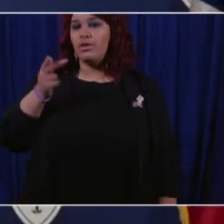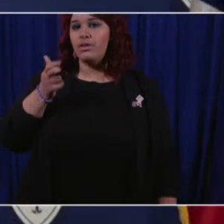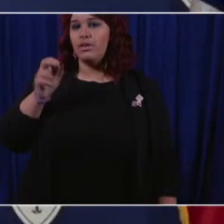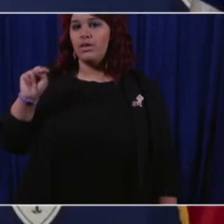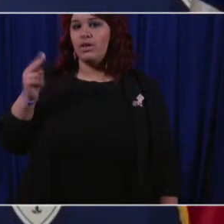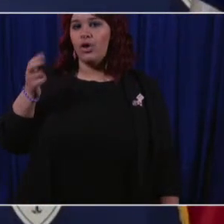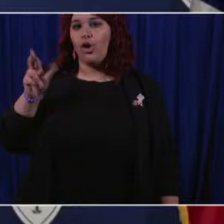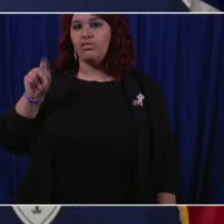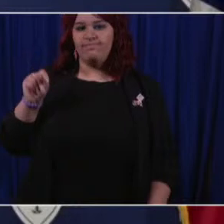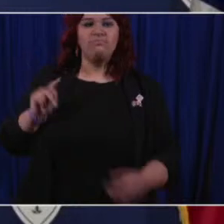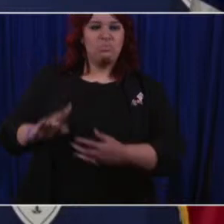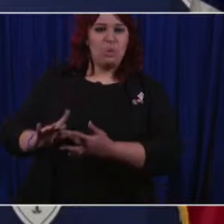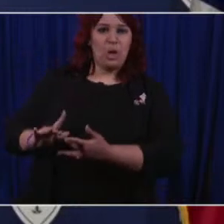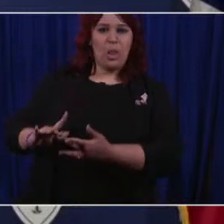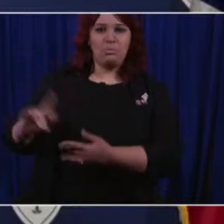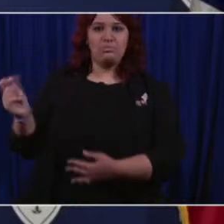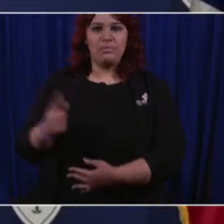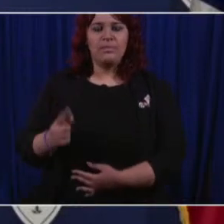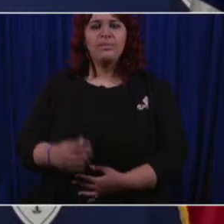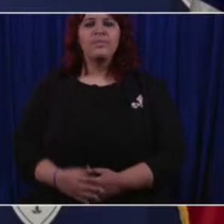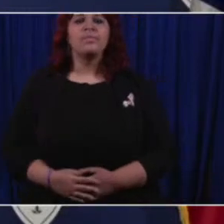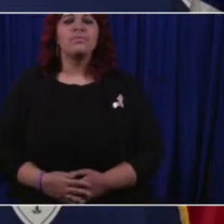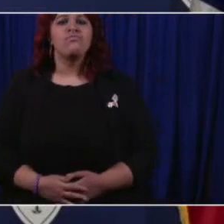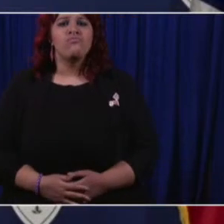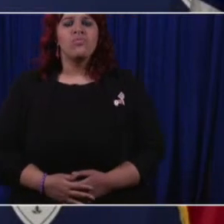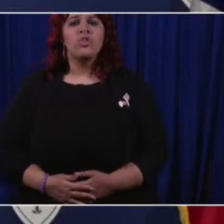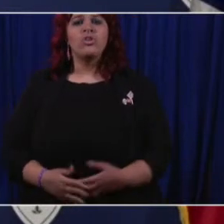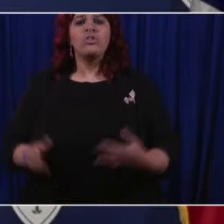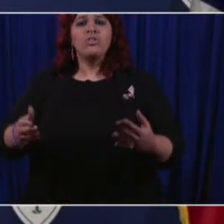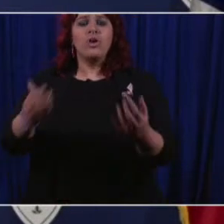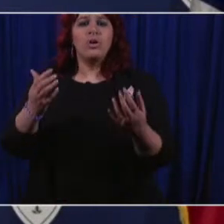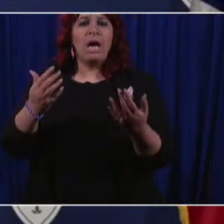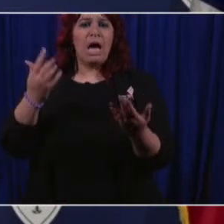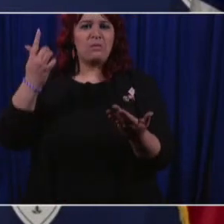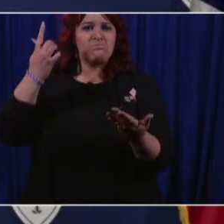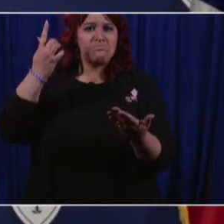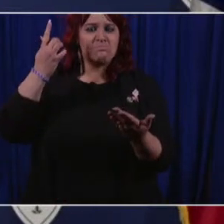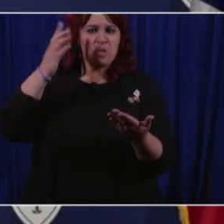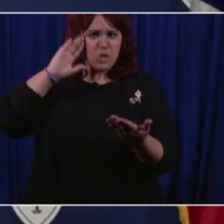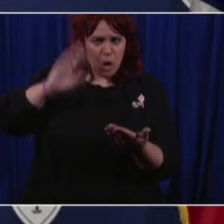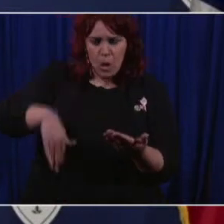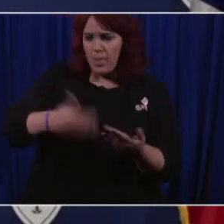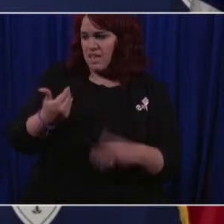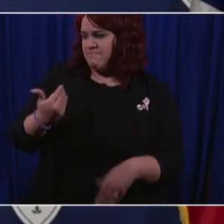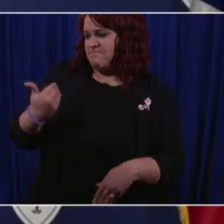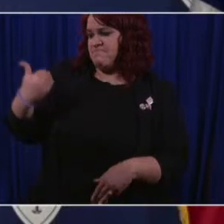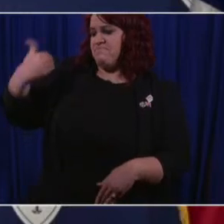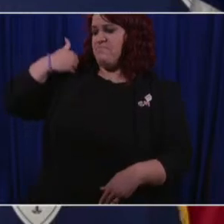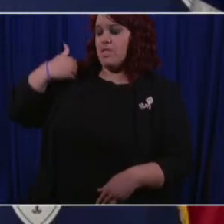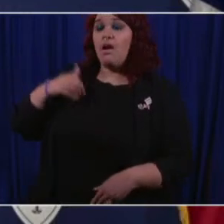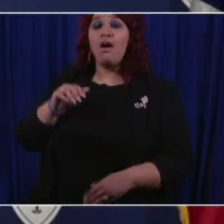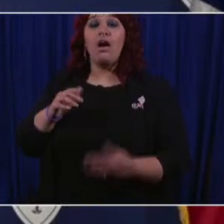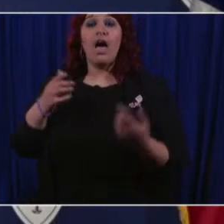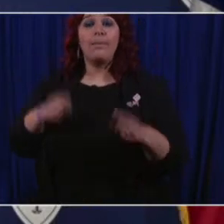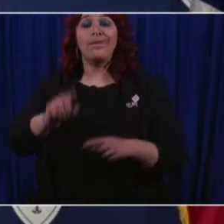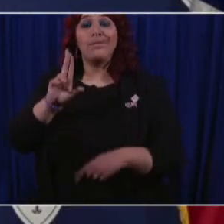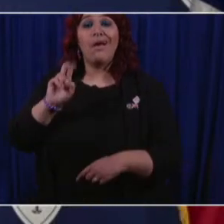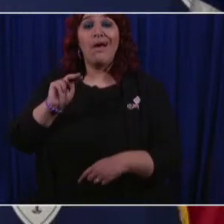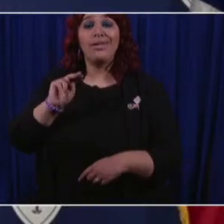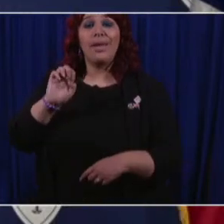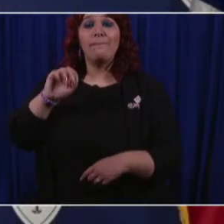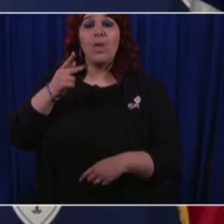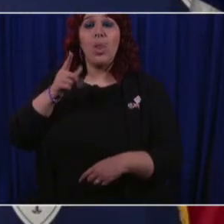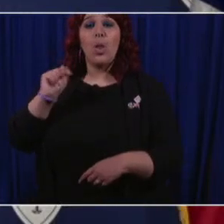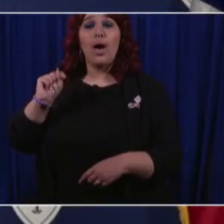in subject matter experts from the private sector a little while ago to help fix the unemployment system, what progress has been